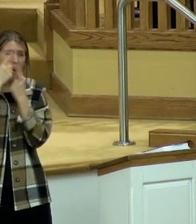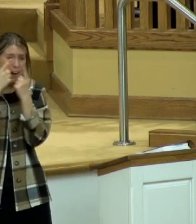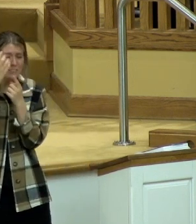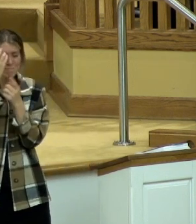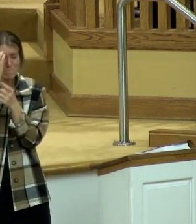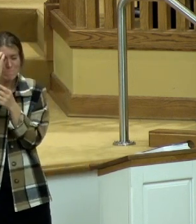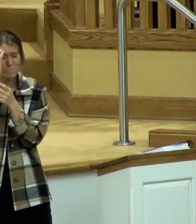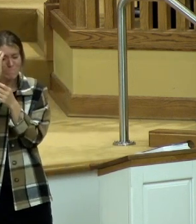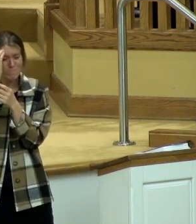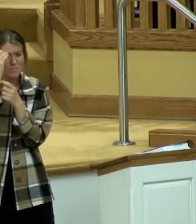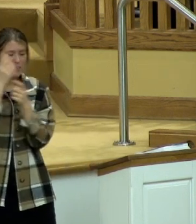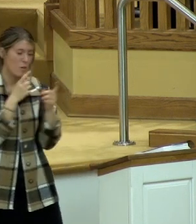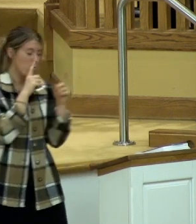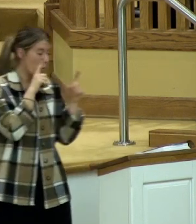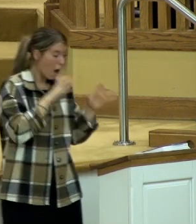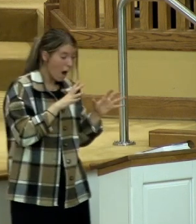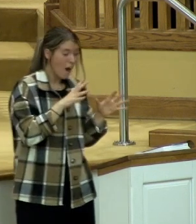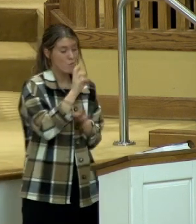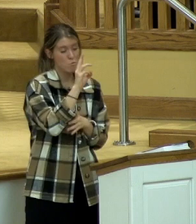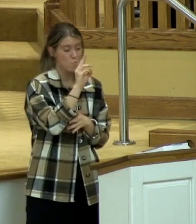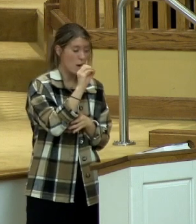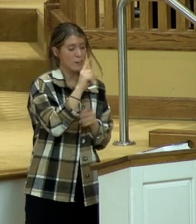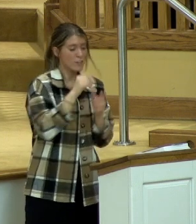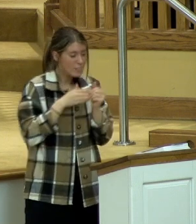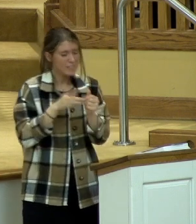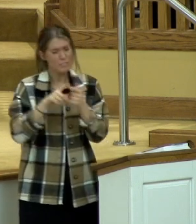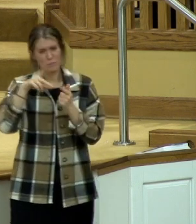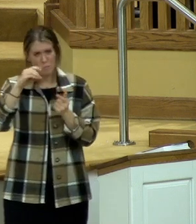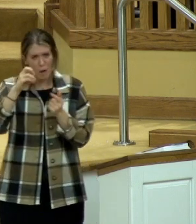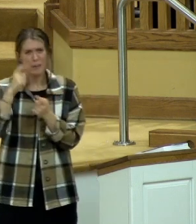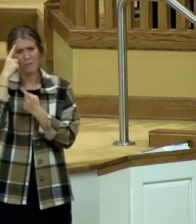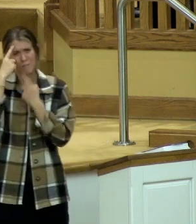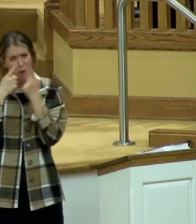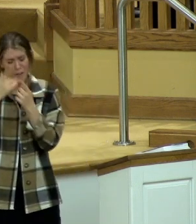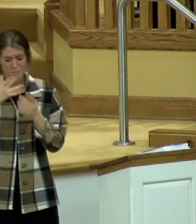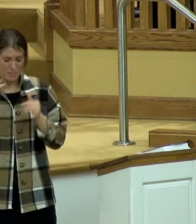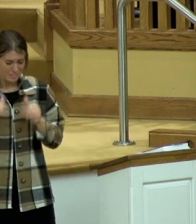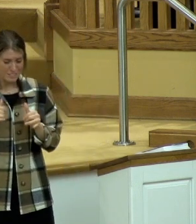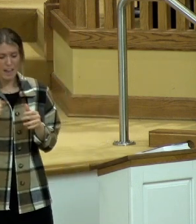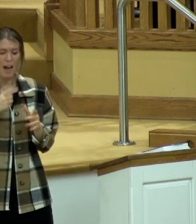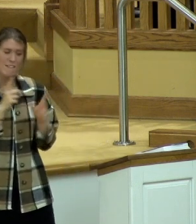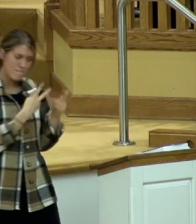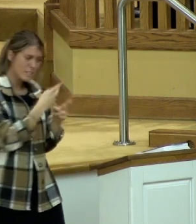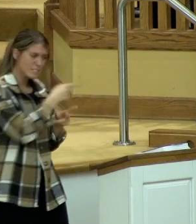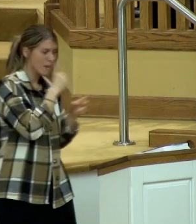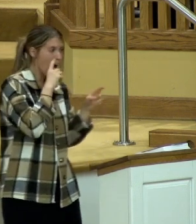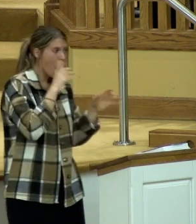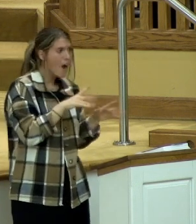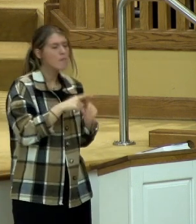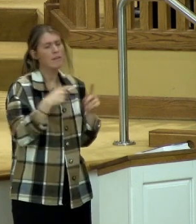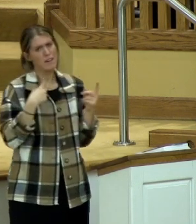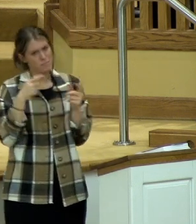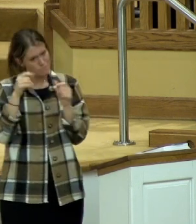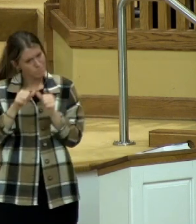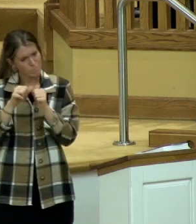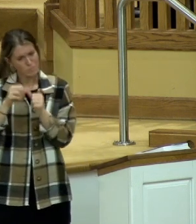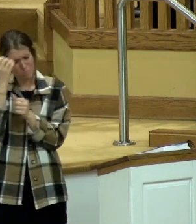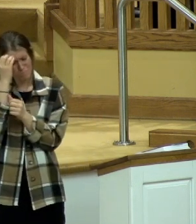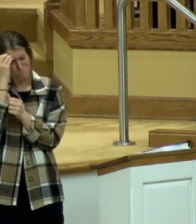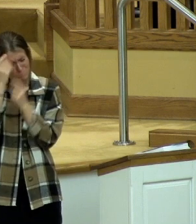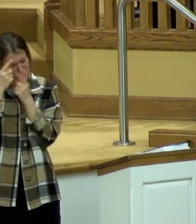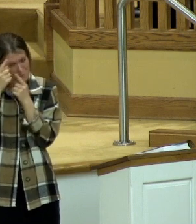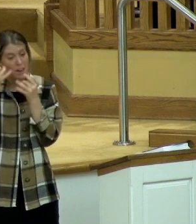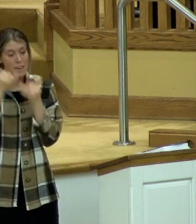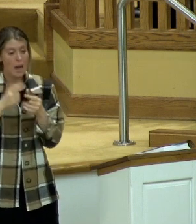to the ponder. The wonder leads to the ponder. But I'd rather stay at the ponder. I'd rather live at the ponder. I visit the wonder, but I live at the ponder, and it changed my life. And then now